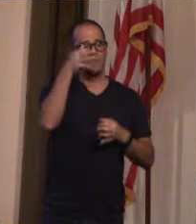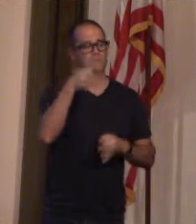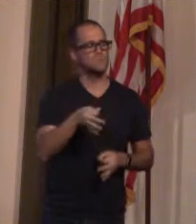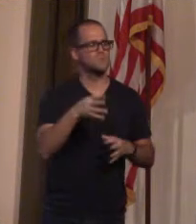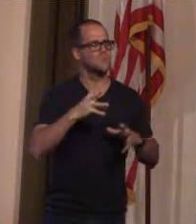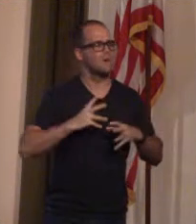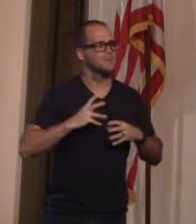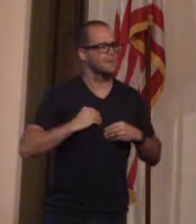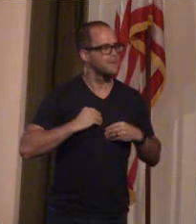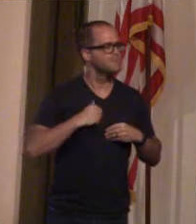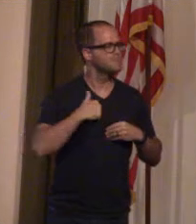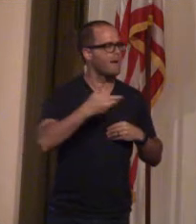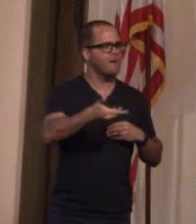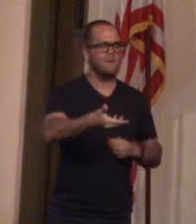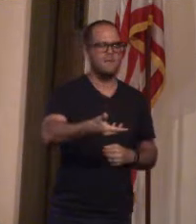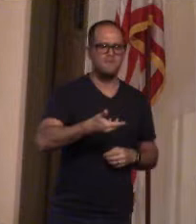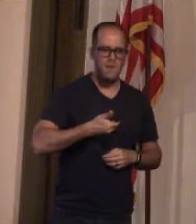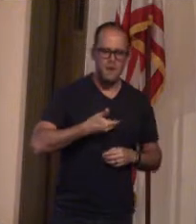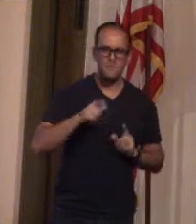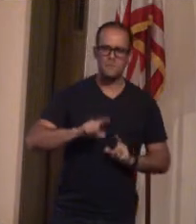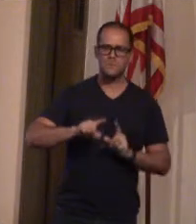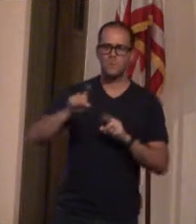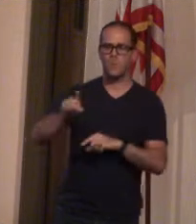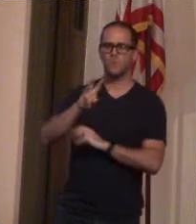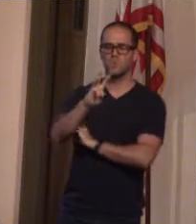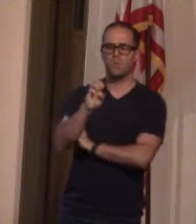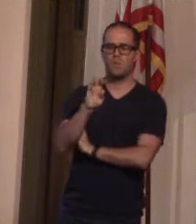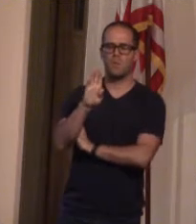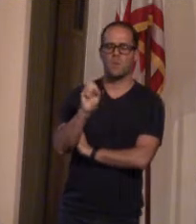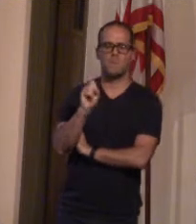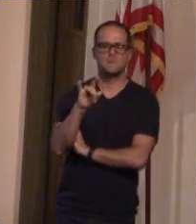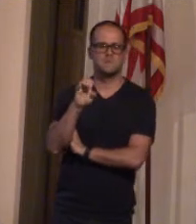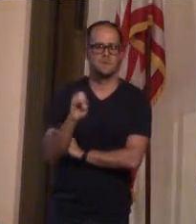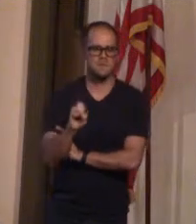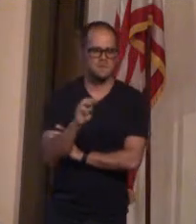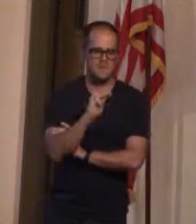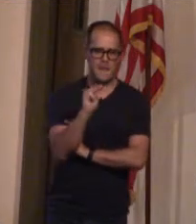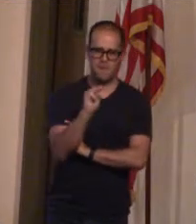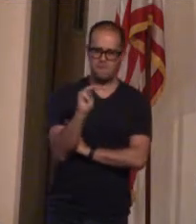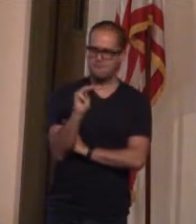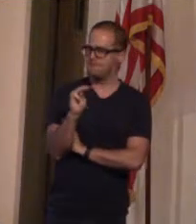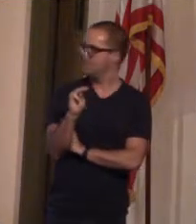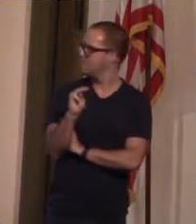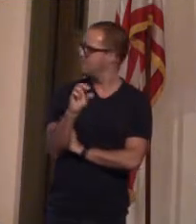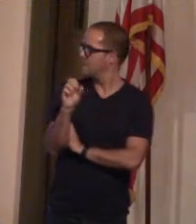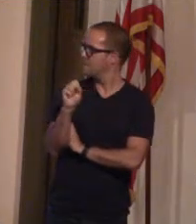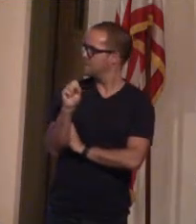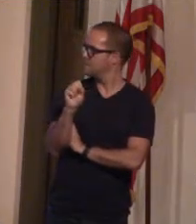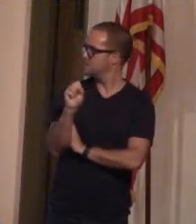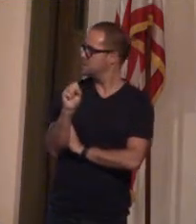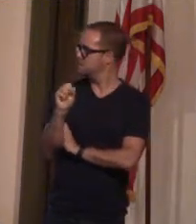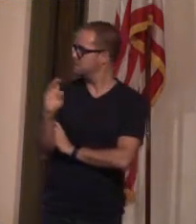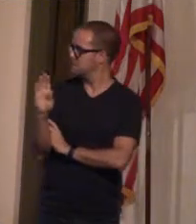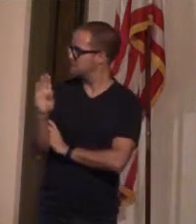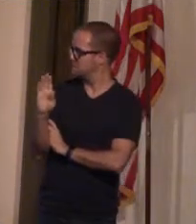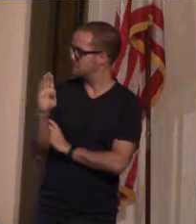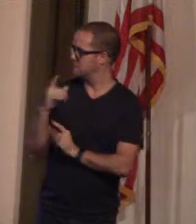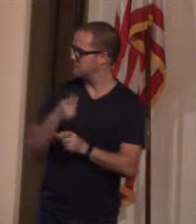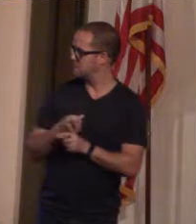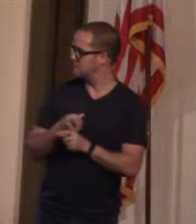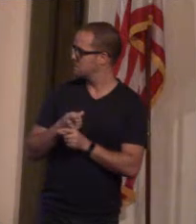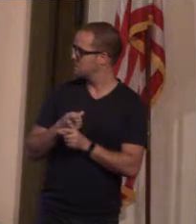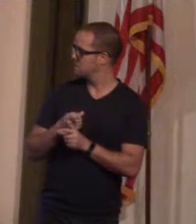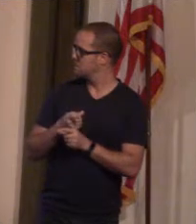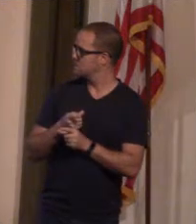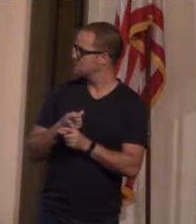you, here's another mission for you. Should you choose to accept it? Remember that mission, Mission Impossible, right? Okay, so should you choose to accept it, I invite